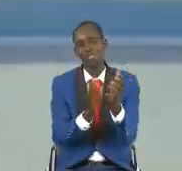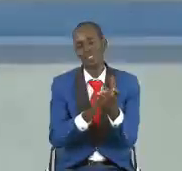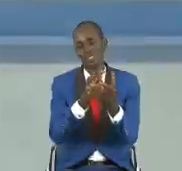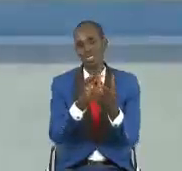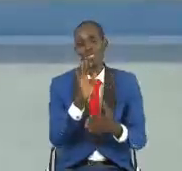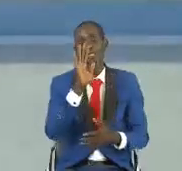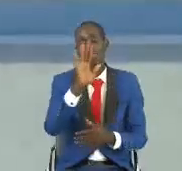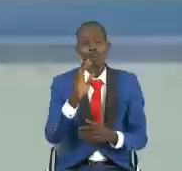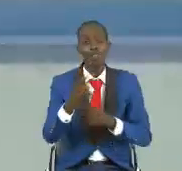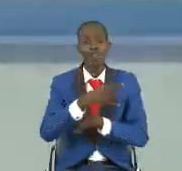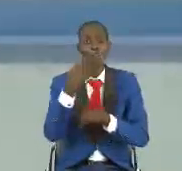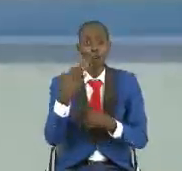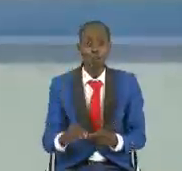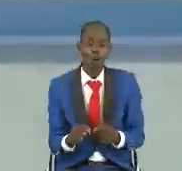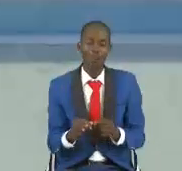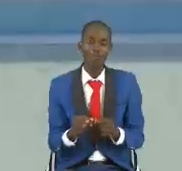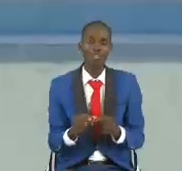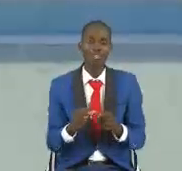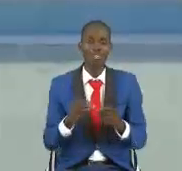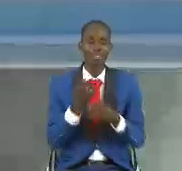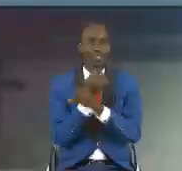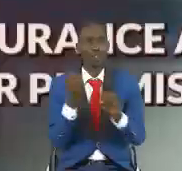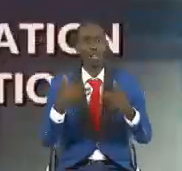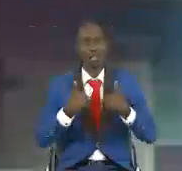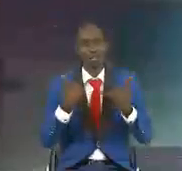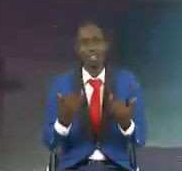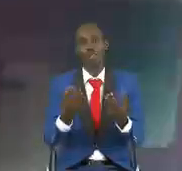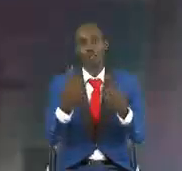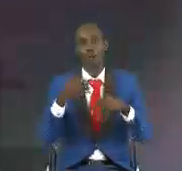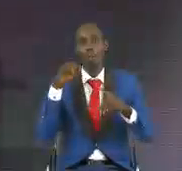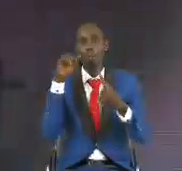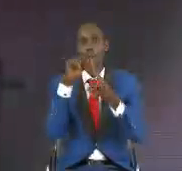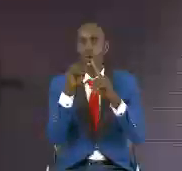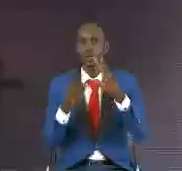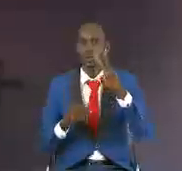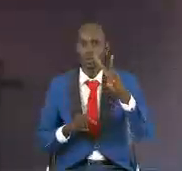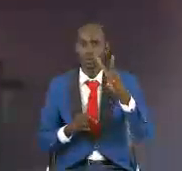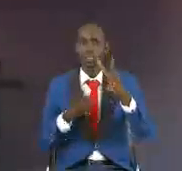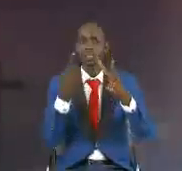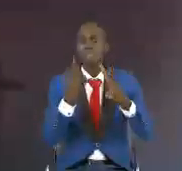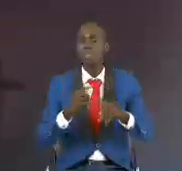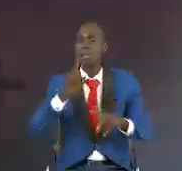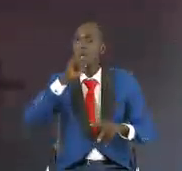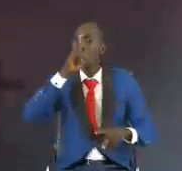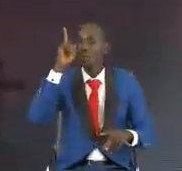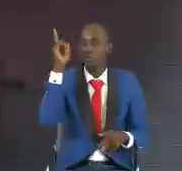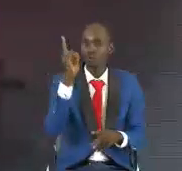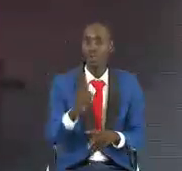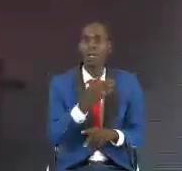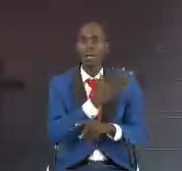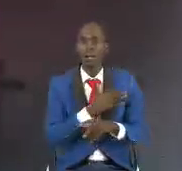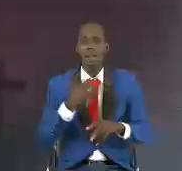Number two is the assurance and foundation of our promised redemption.